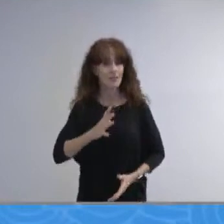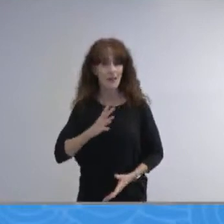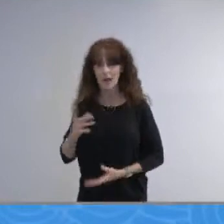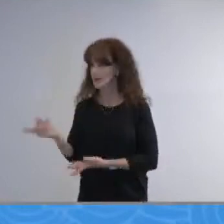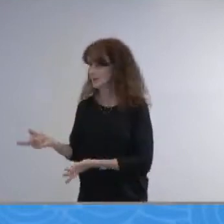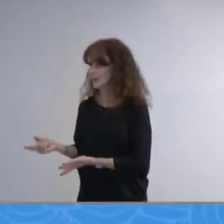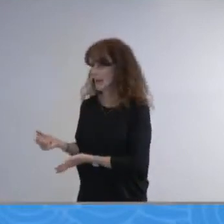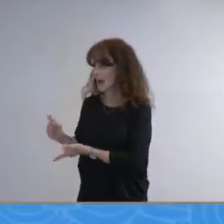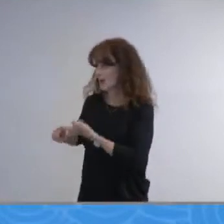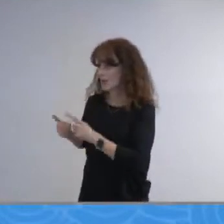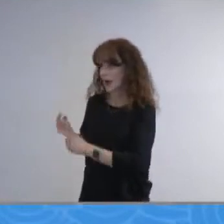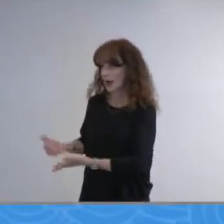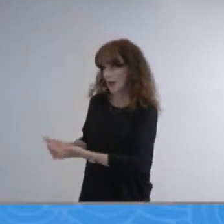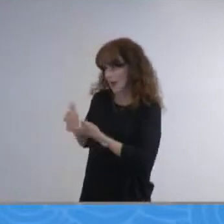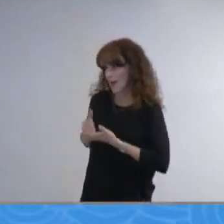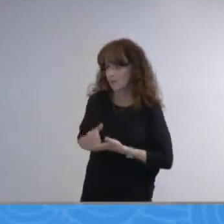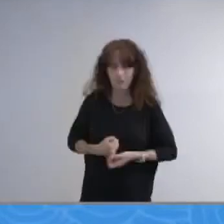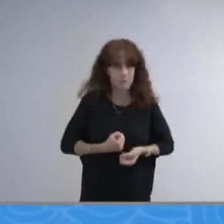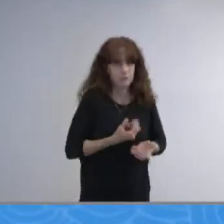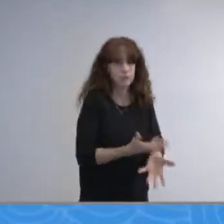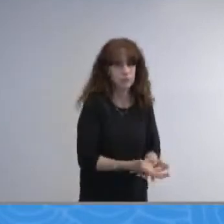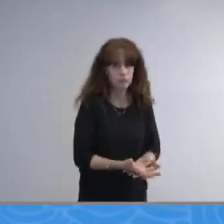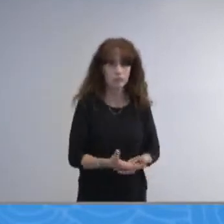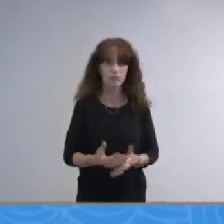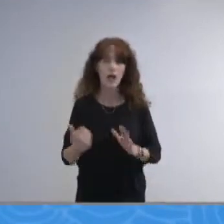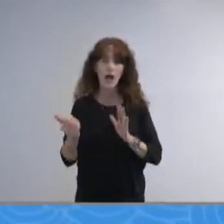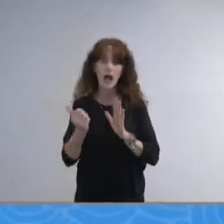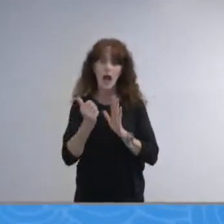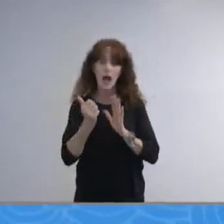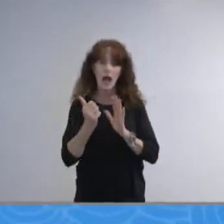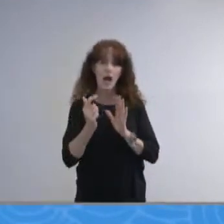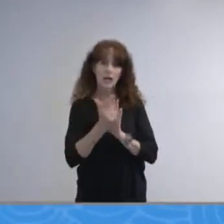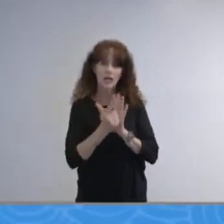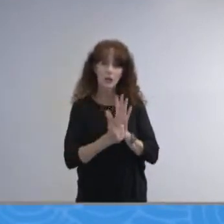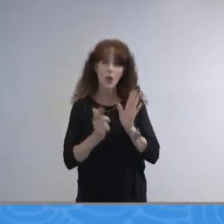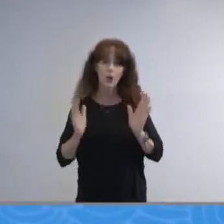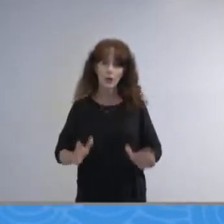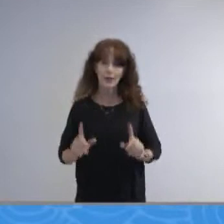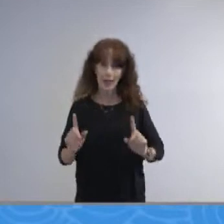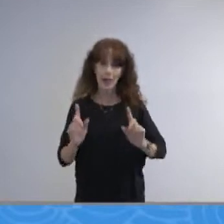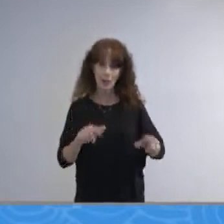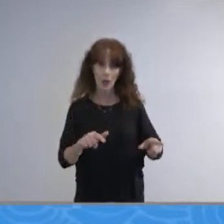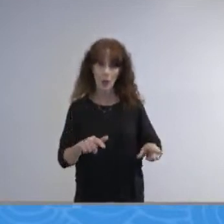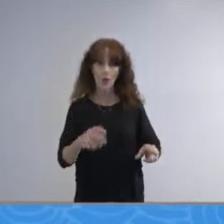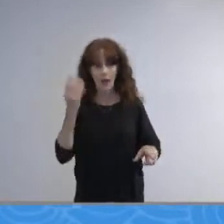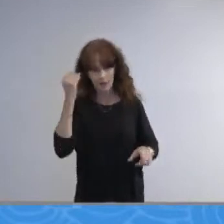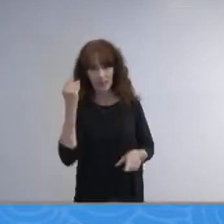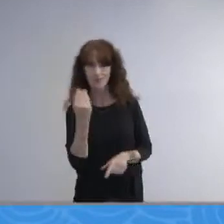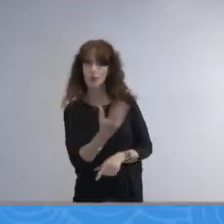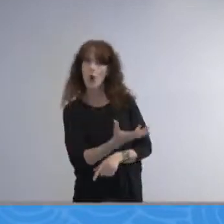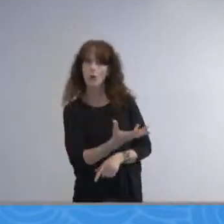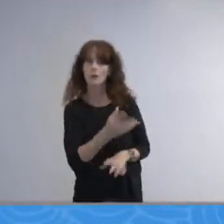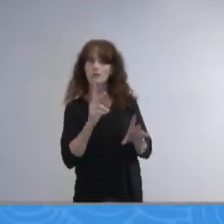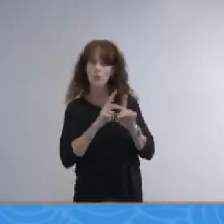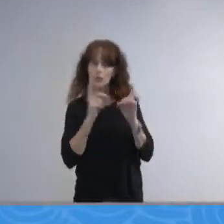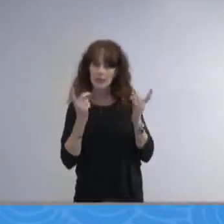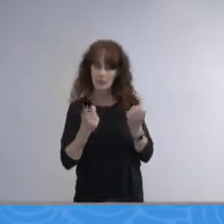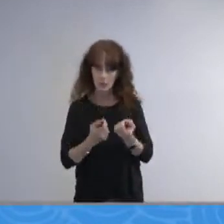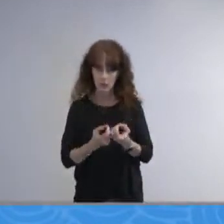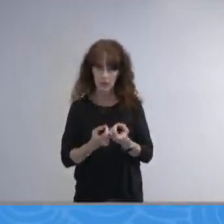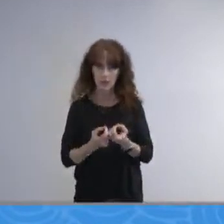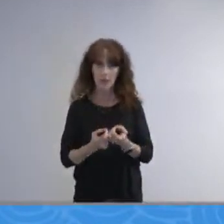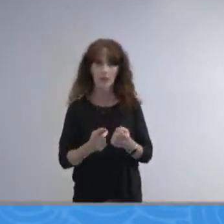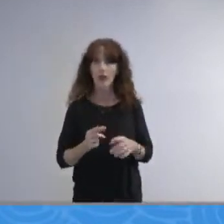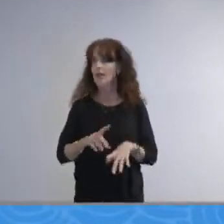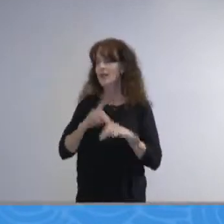too. And like I said before, an attorney can go, the attorney will have to give notice to the district, and then